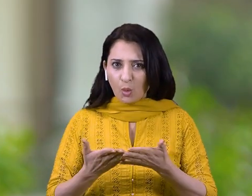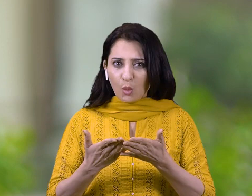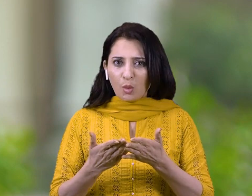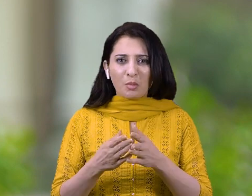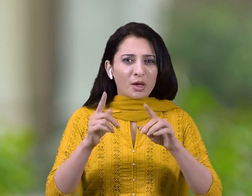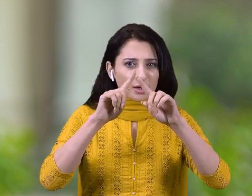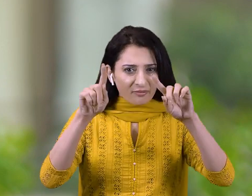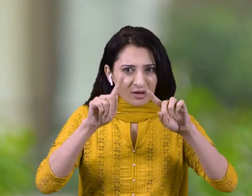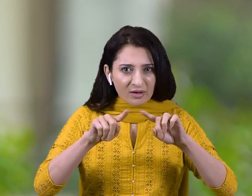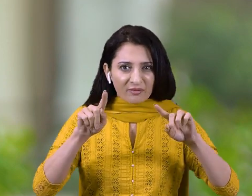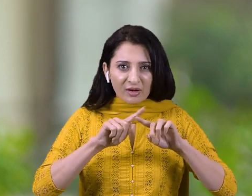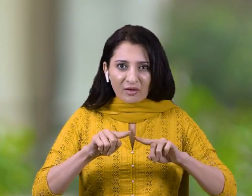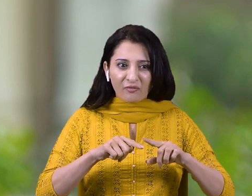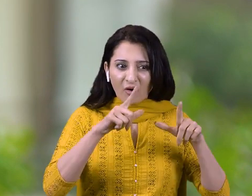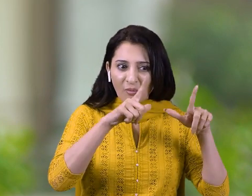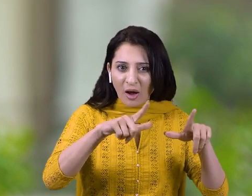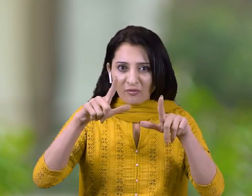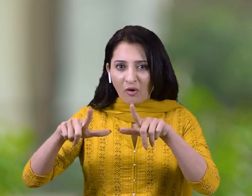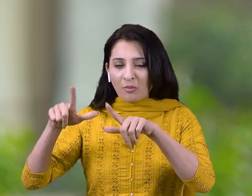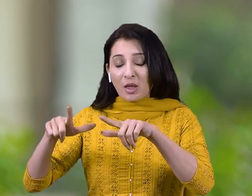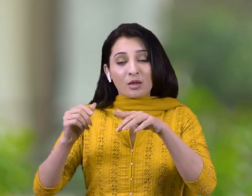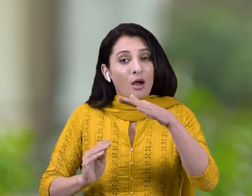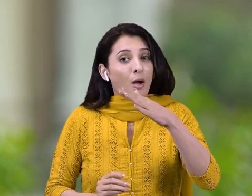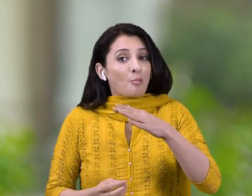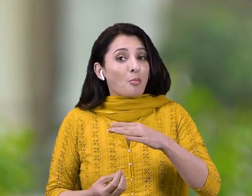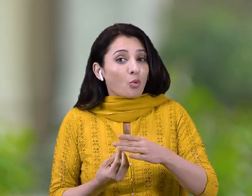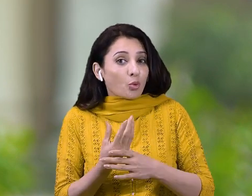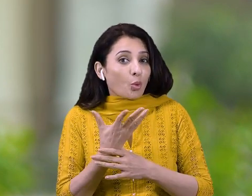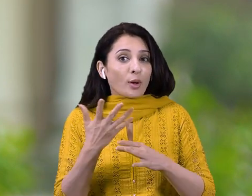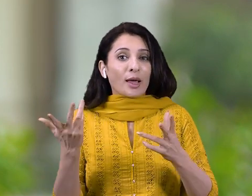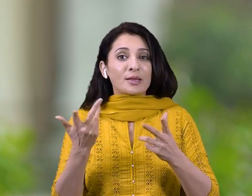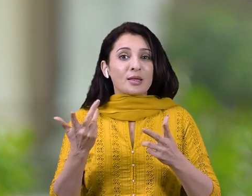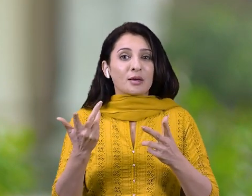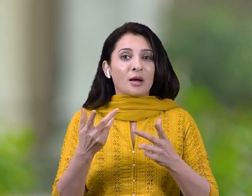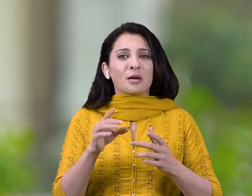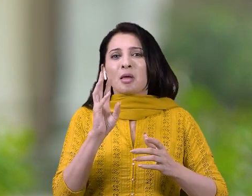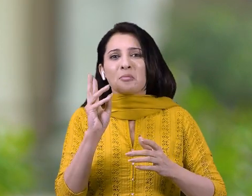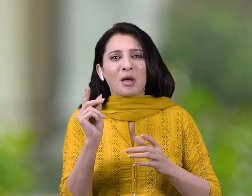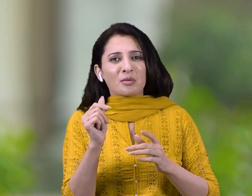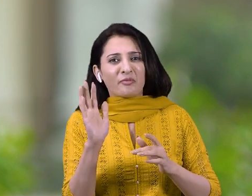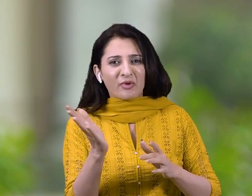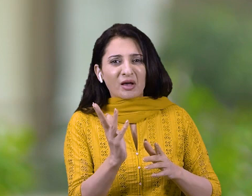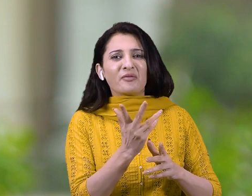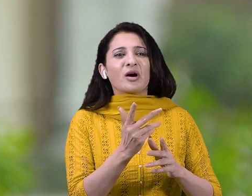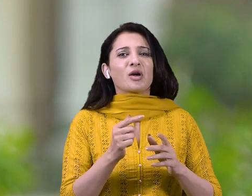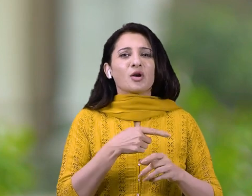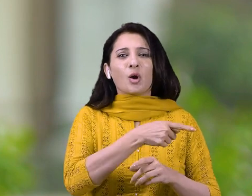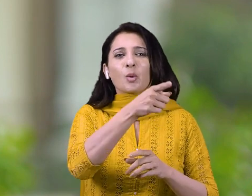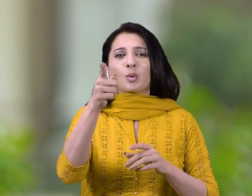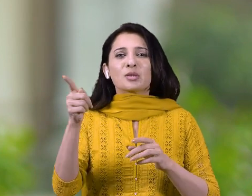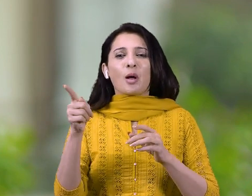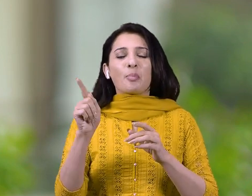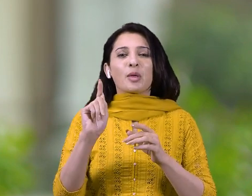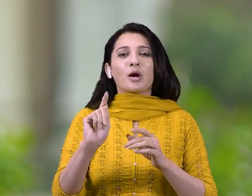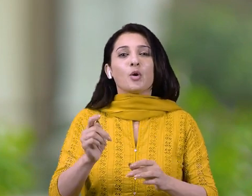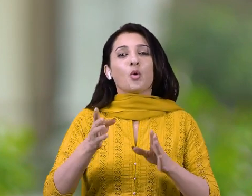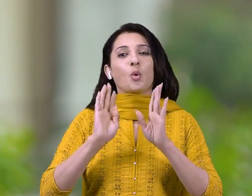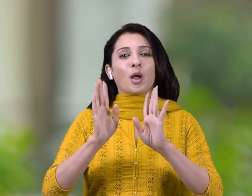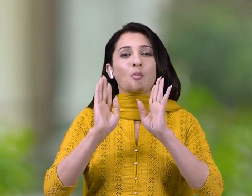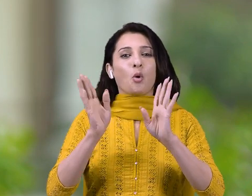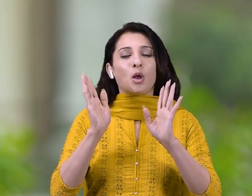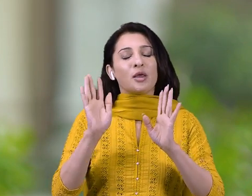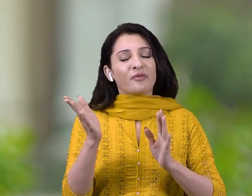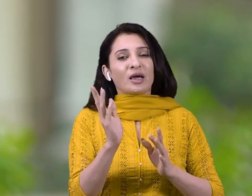various platforms to learn and grow. We have things ranging from mathematics to STEM to public speaking, even to history and the